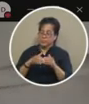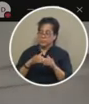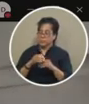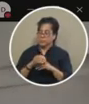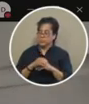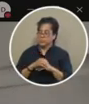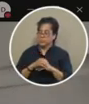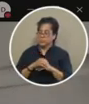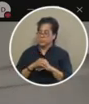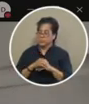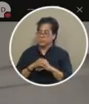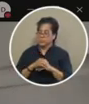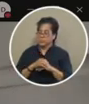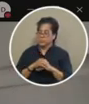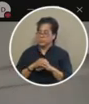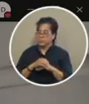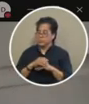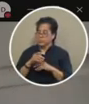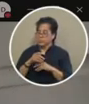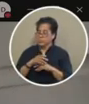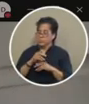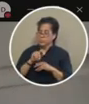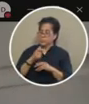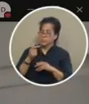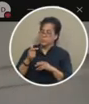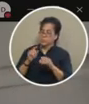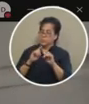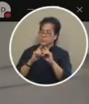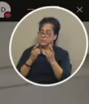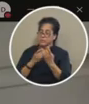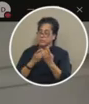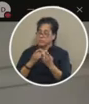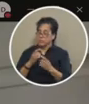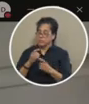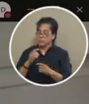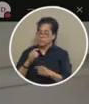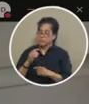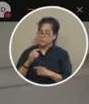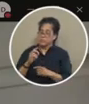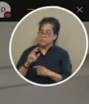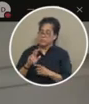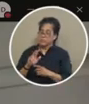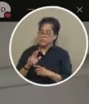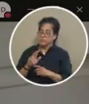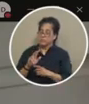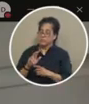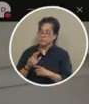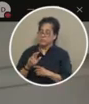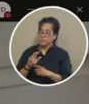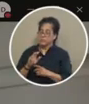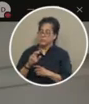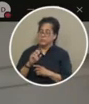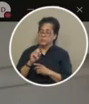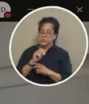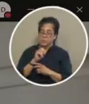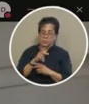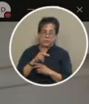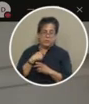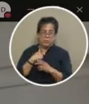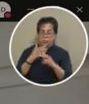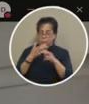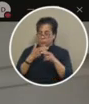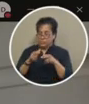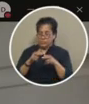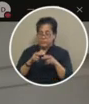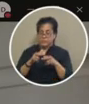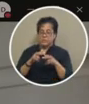Hernandez. Representative Hernandez. And so, Mayor and Council, I would just like to briefly